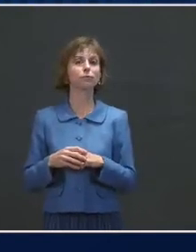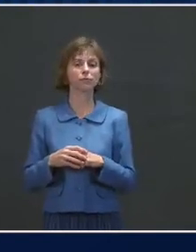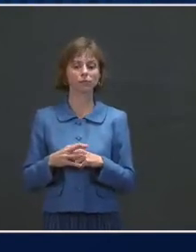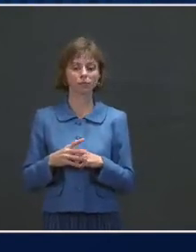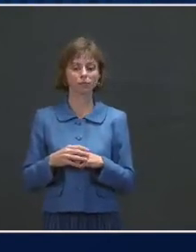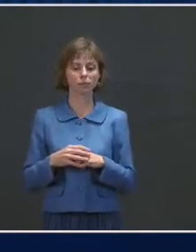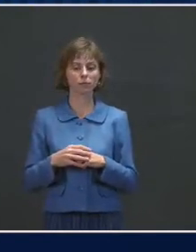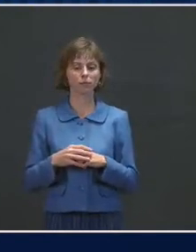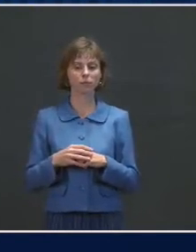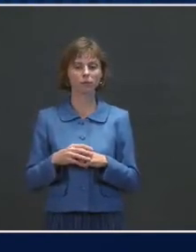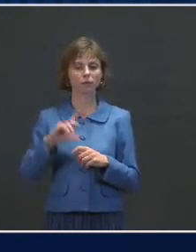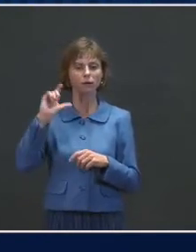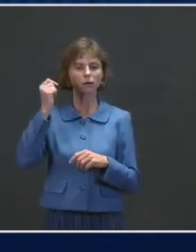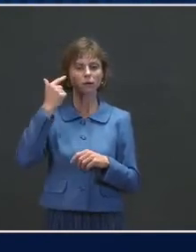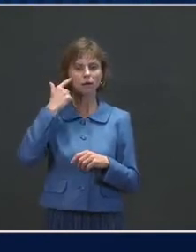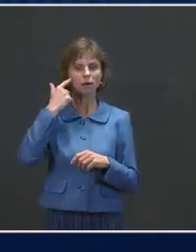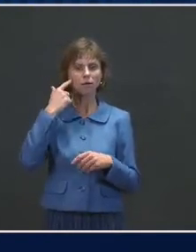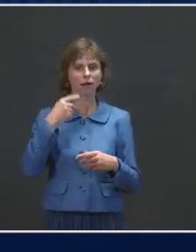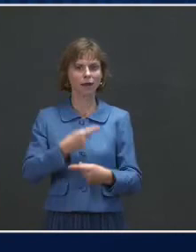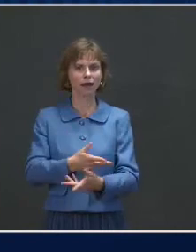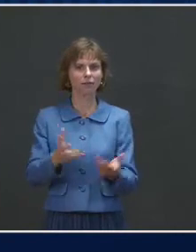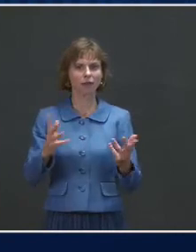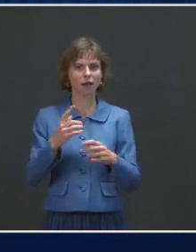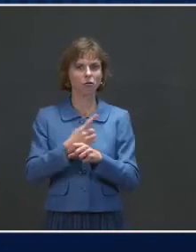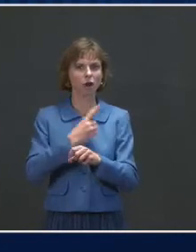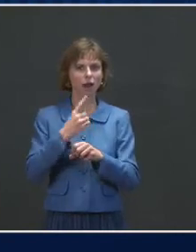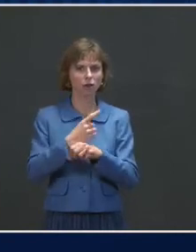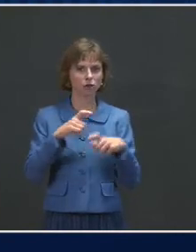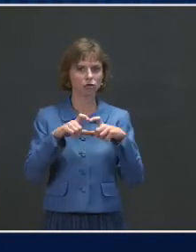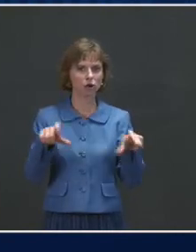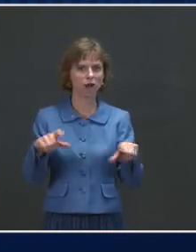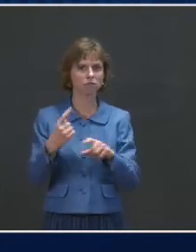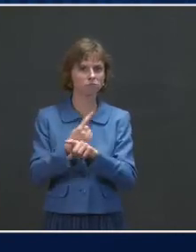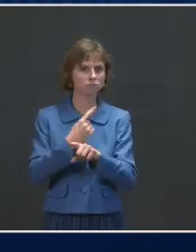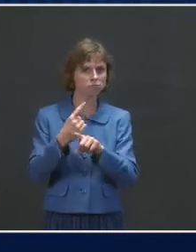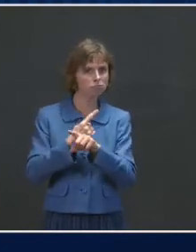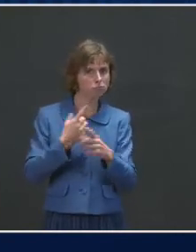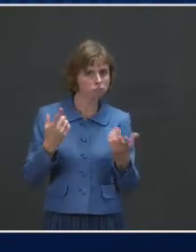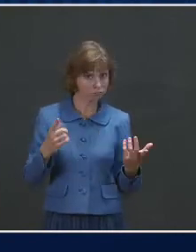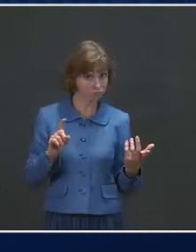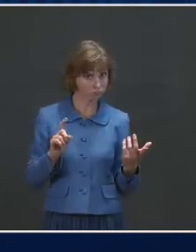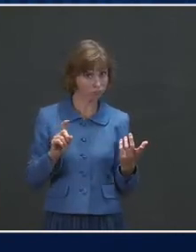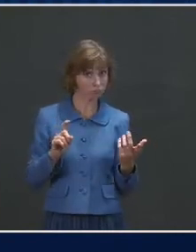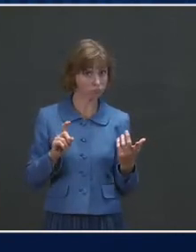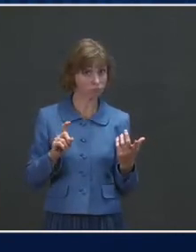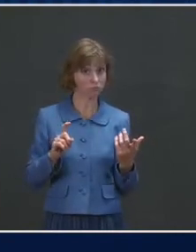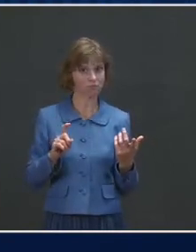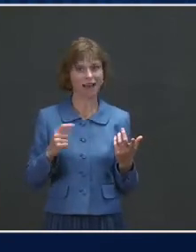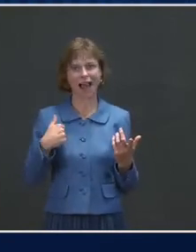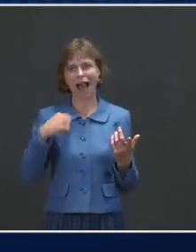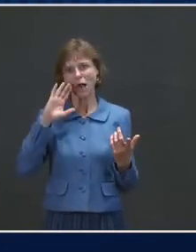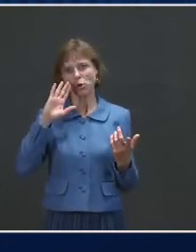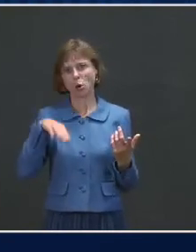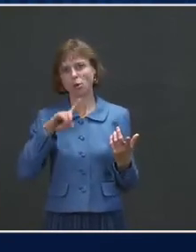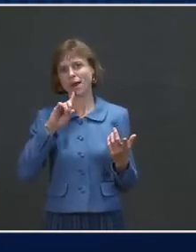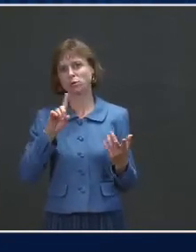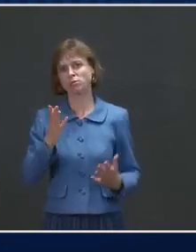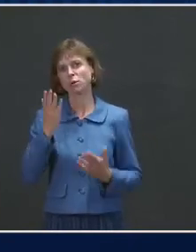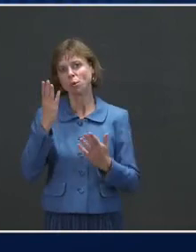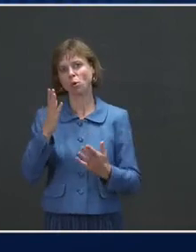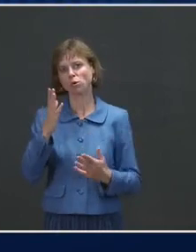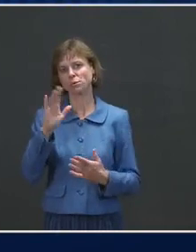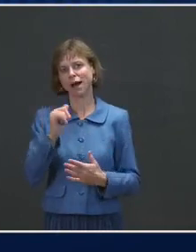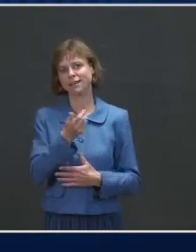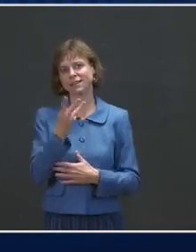of the government giving out regular checks on a routine basis to Americans who might need it? I know that's been proposed by a number of